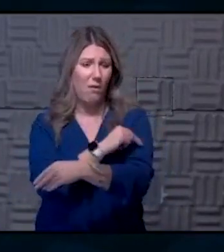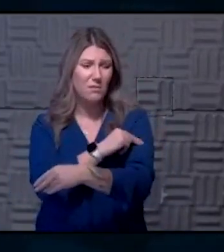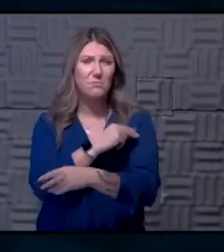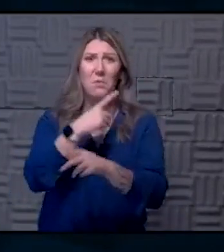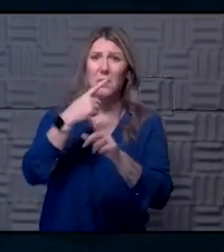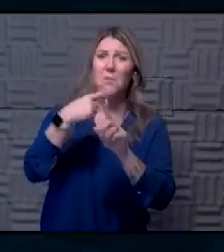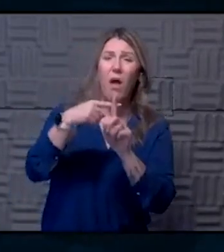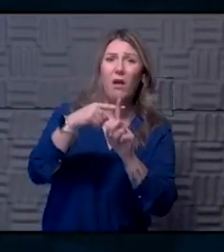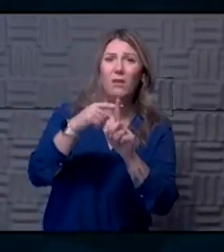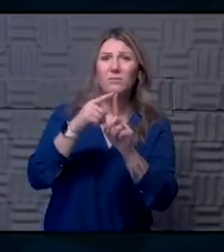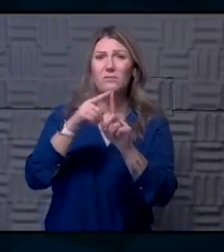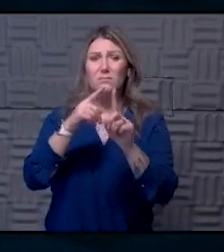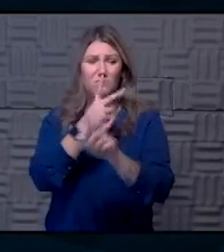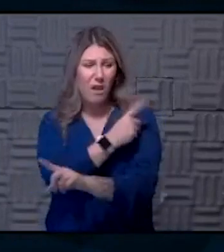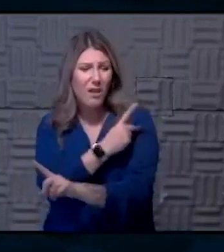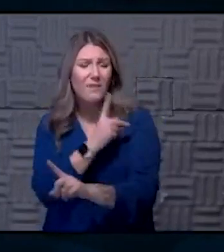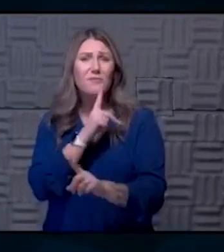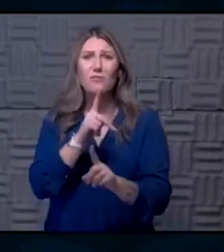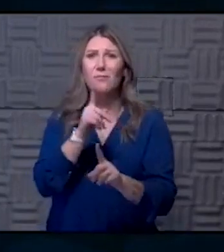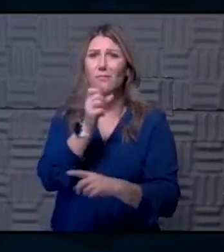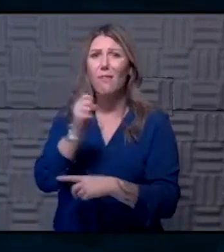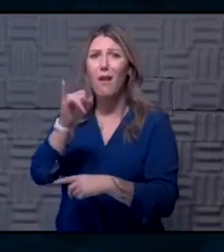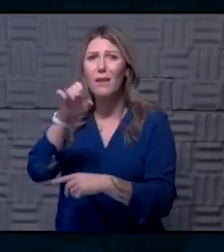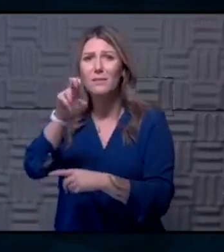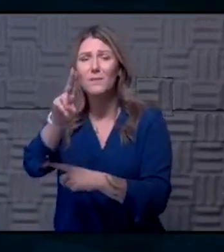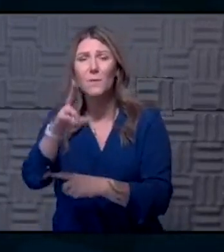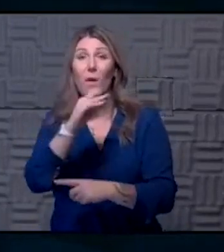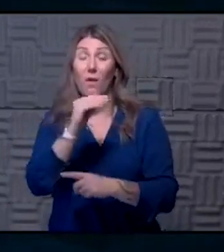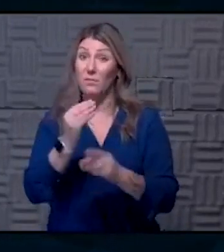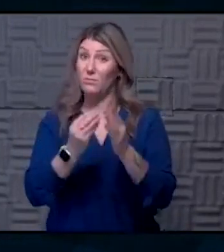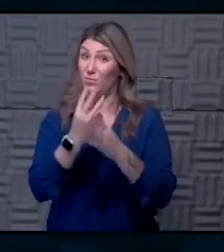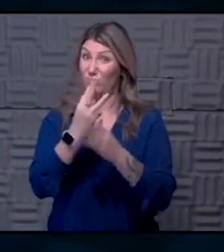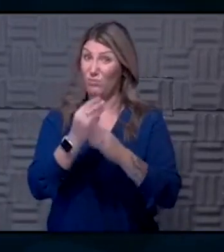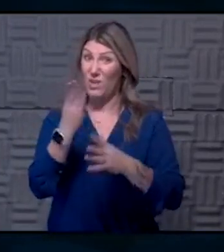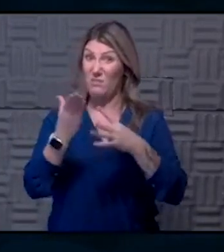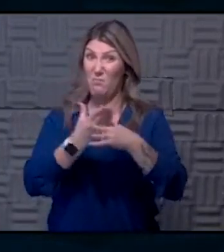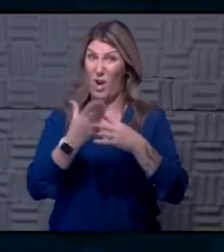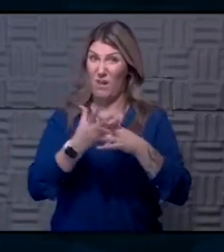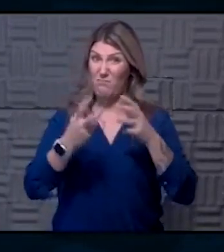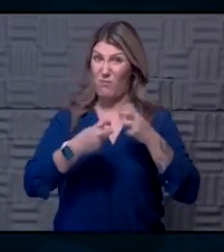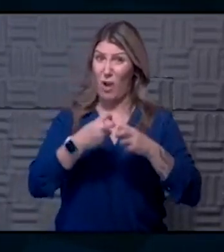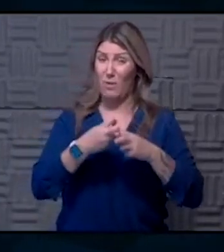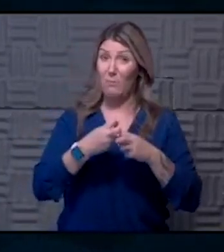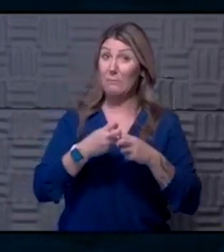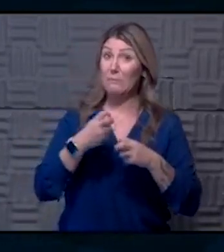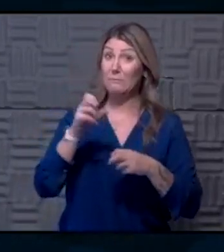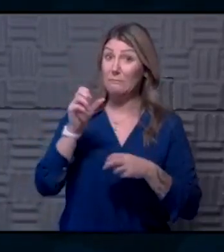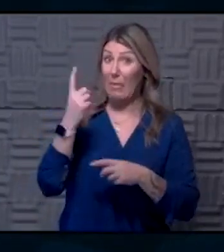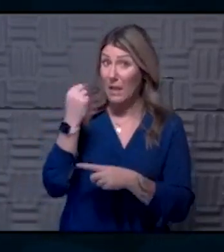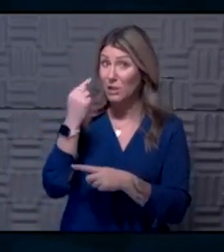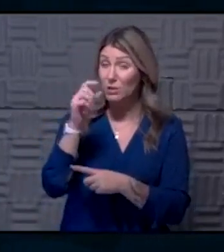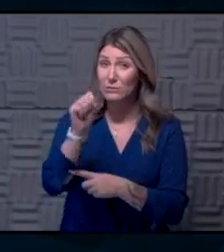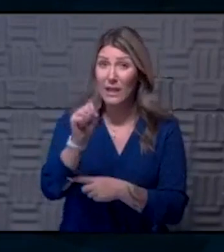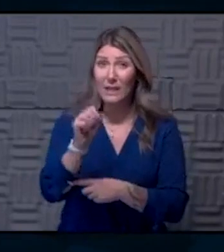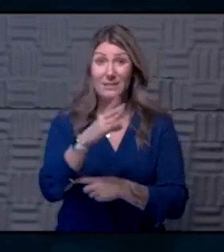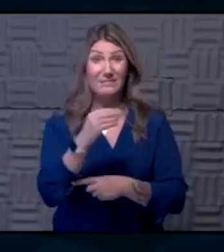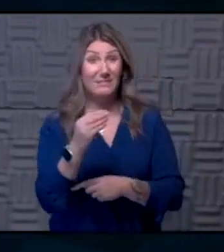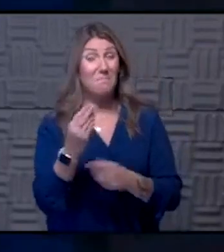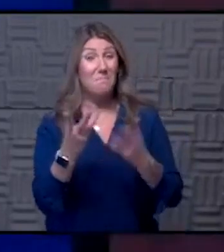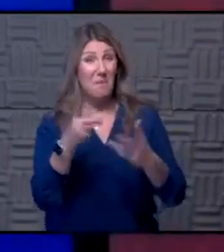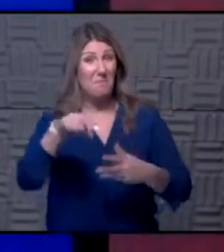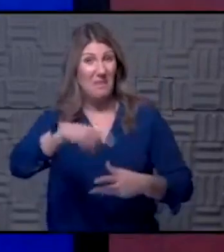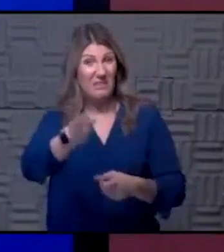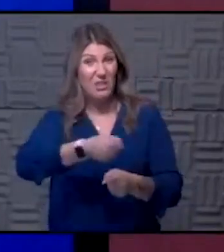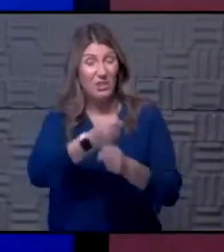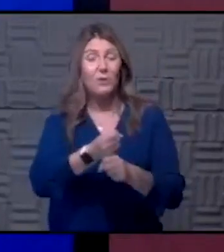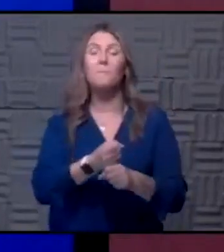ICU stays. And so, man, spring break can be a problem. It was last year. It could easily be a problem this year. Hey,